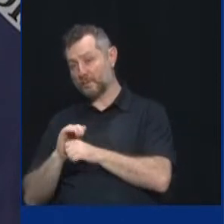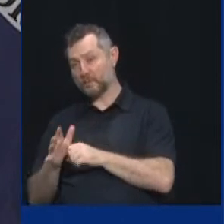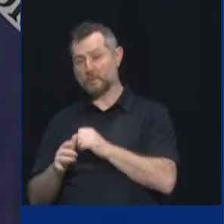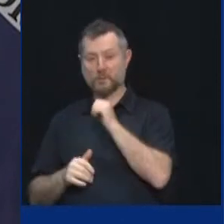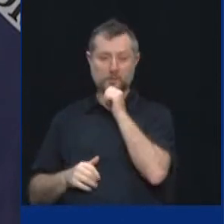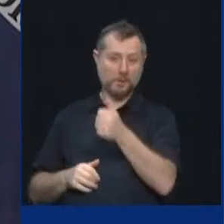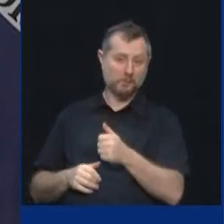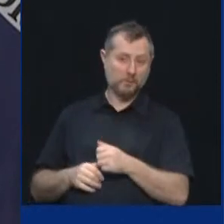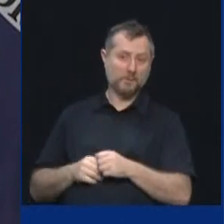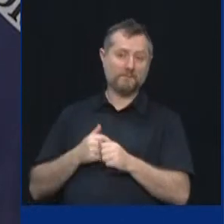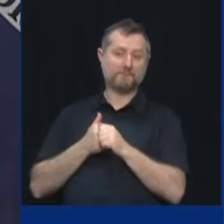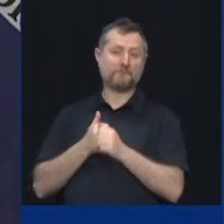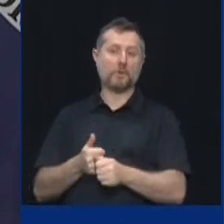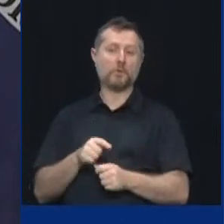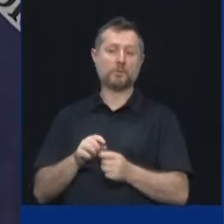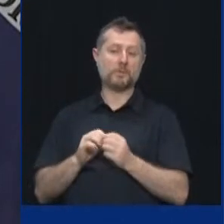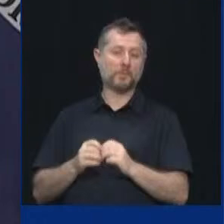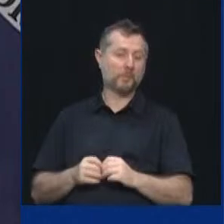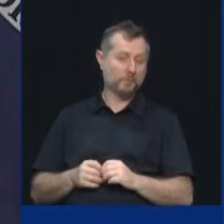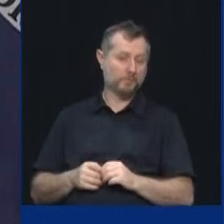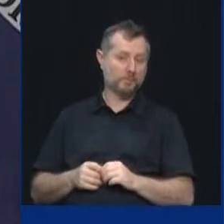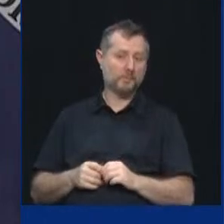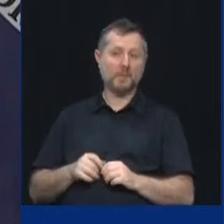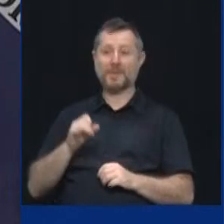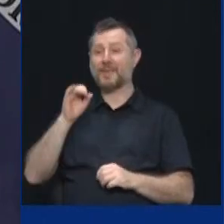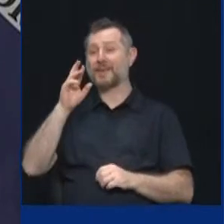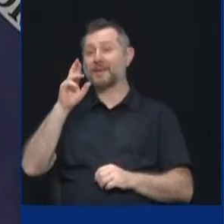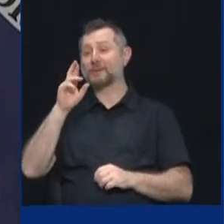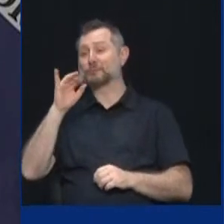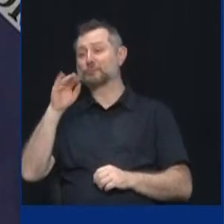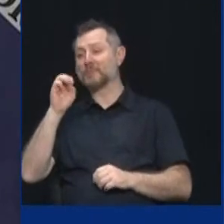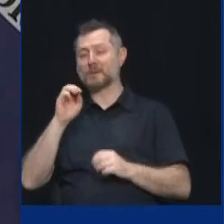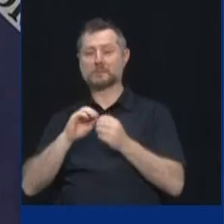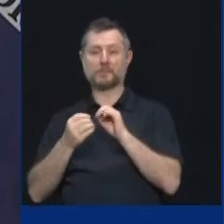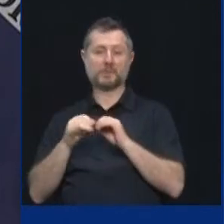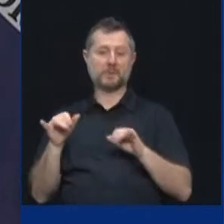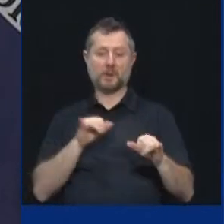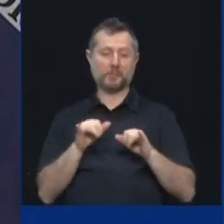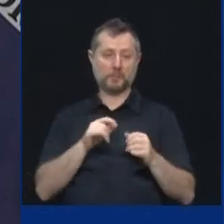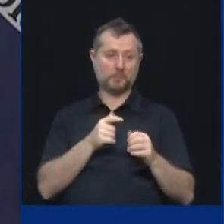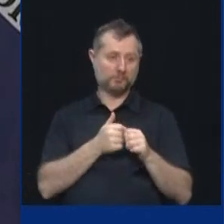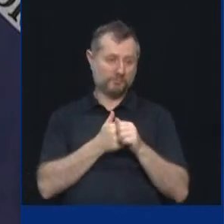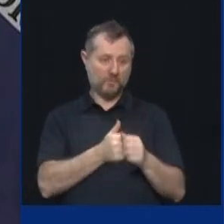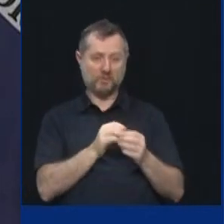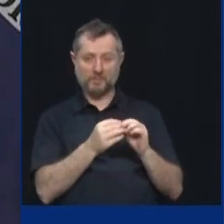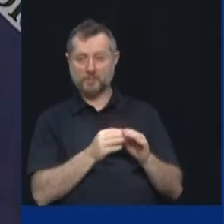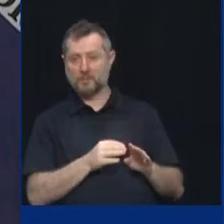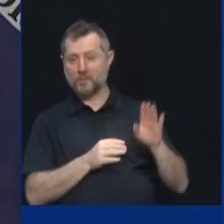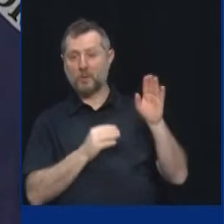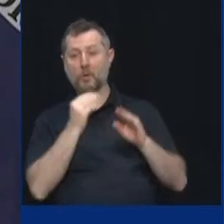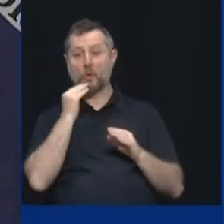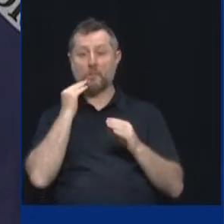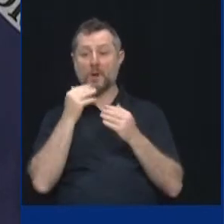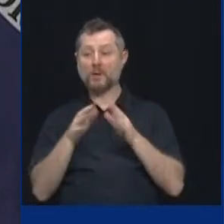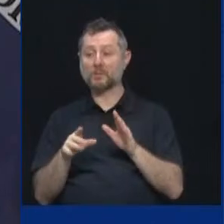in the numbers. Crime is in the numbers. Homelessness is in the numbers.